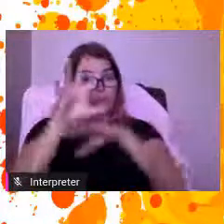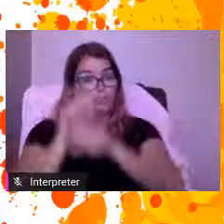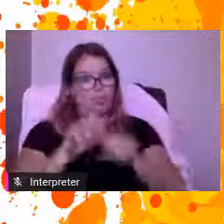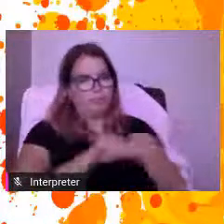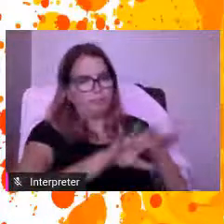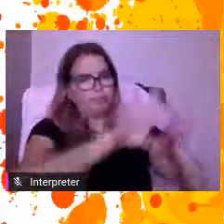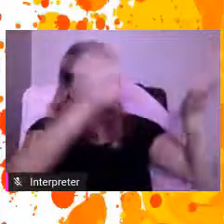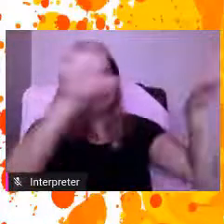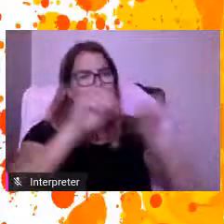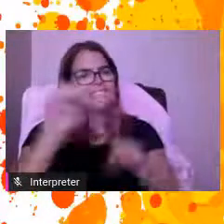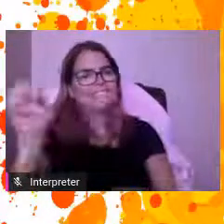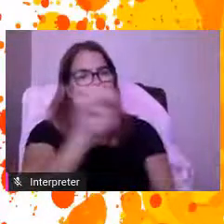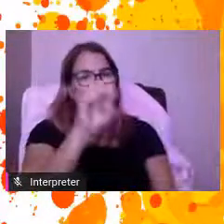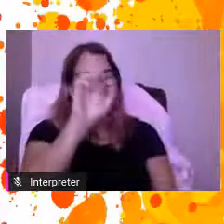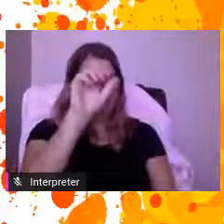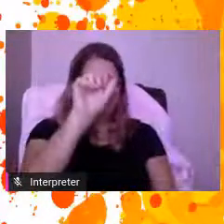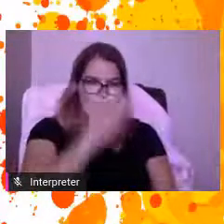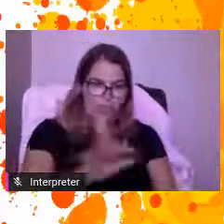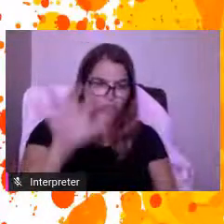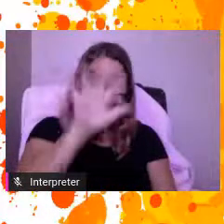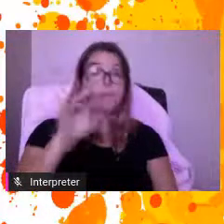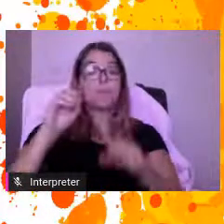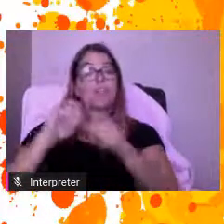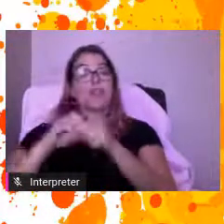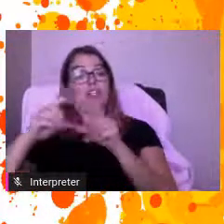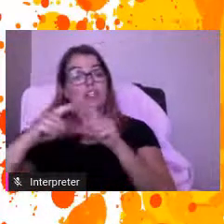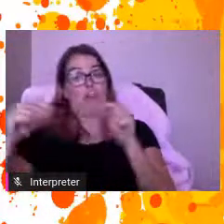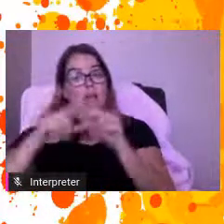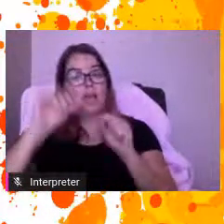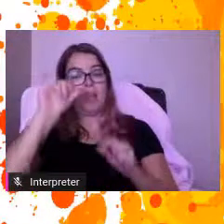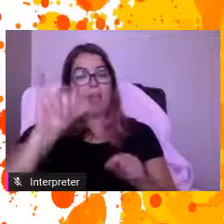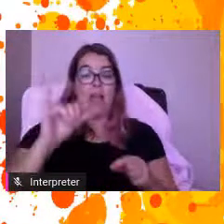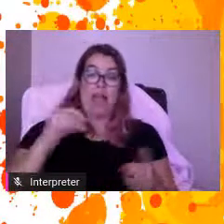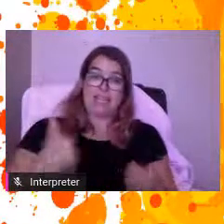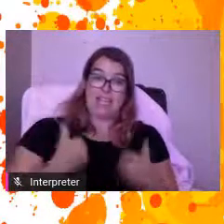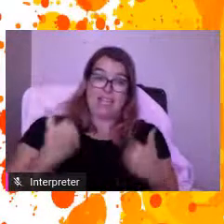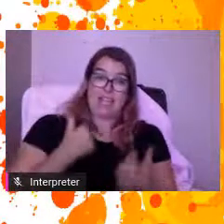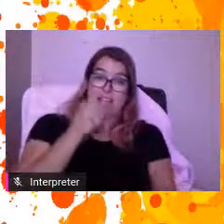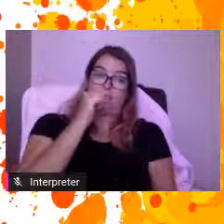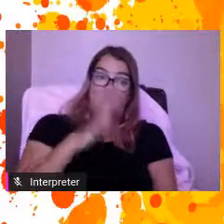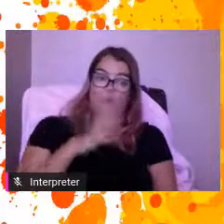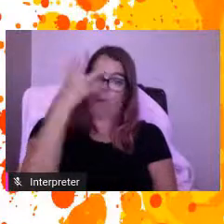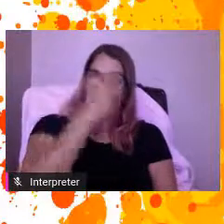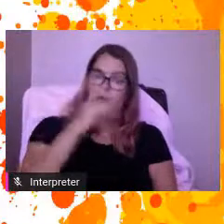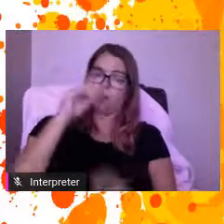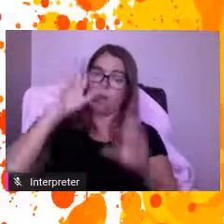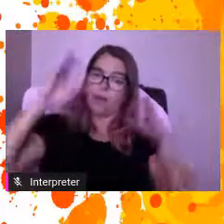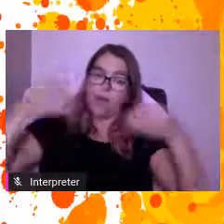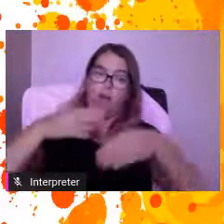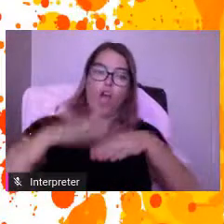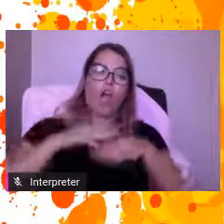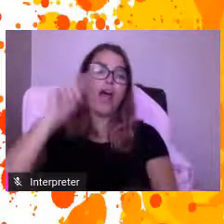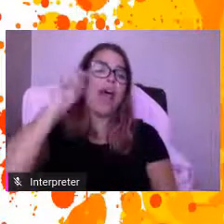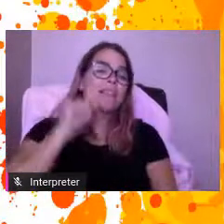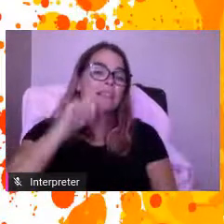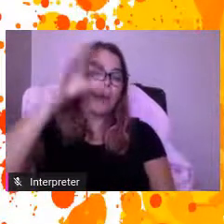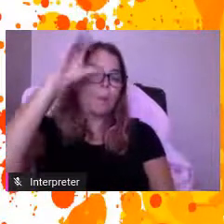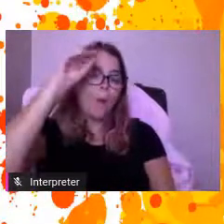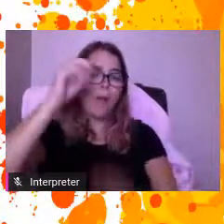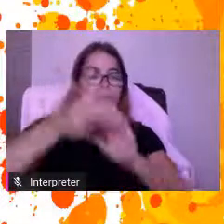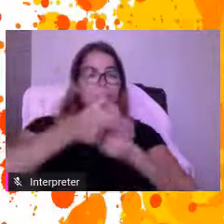In Edo period Japan, the cult of youthful male beauty was an important theme in art centered around adolescent boys known as